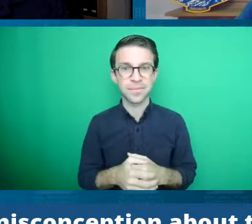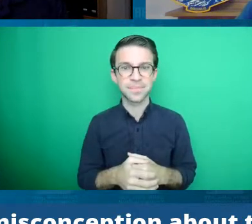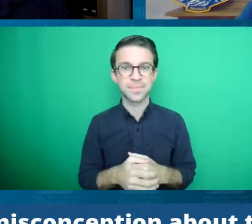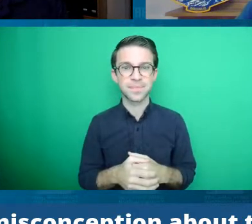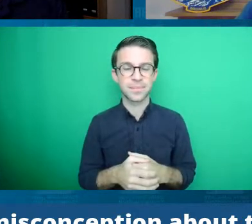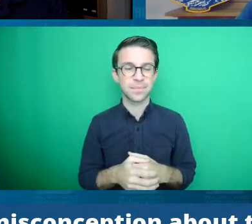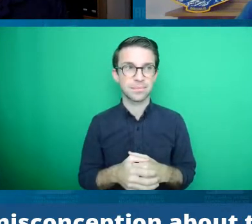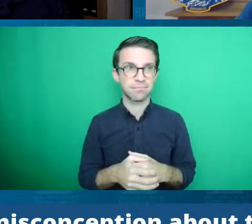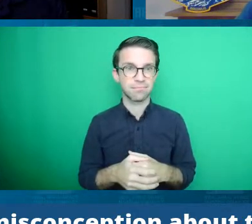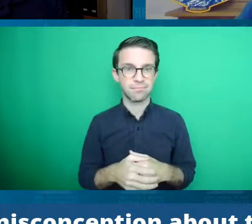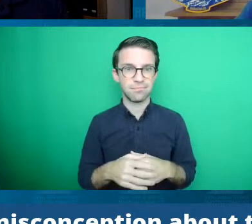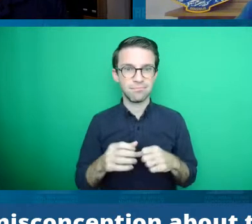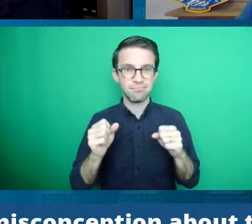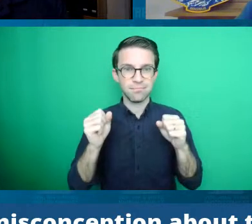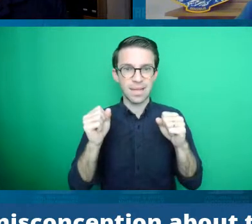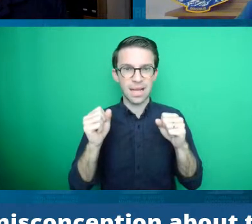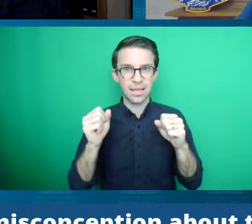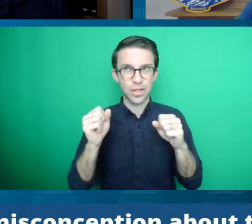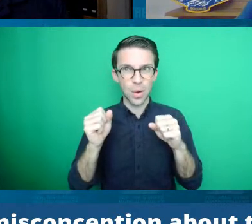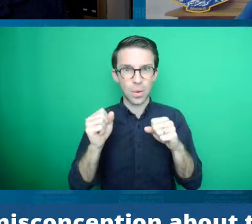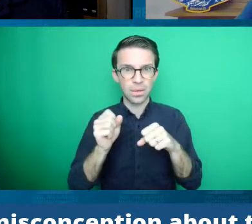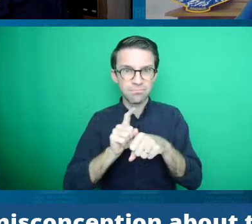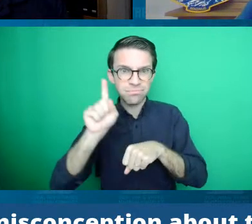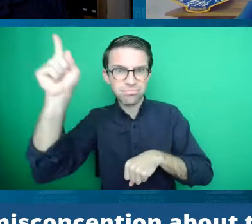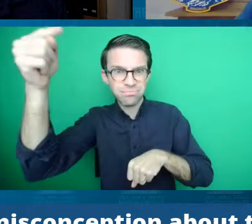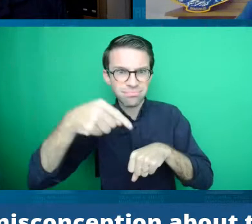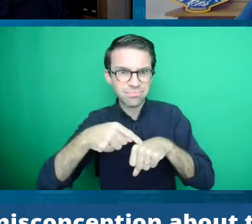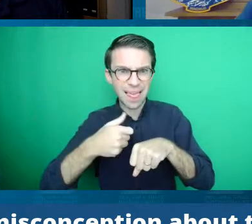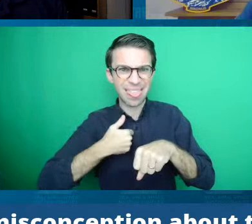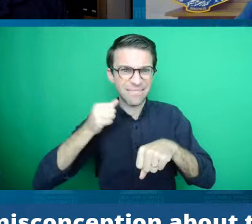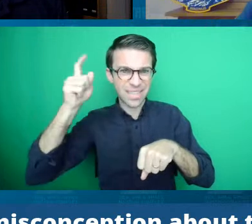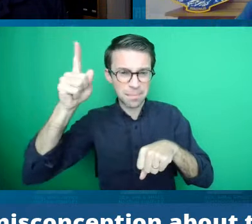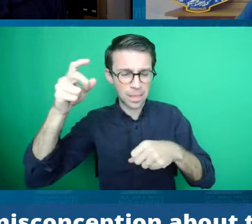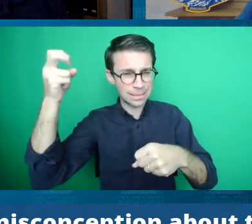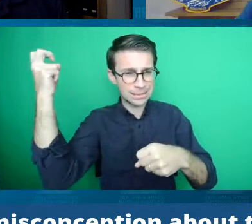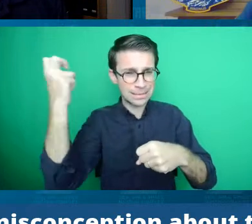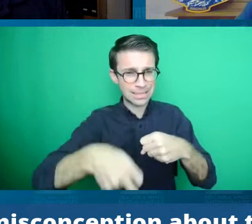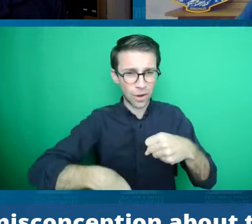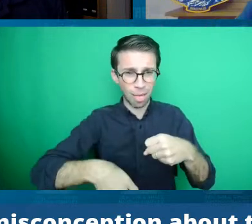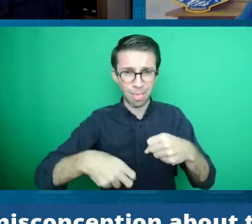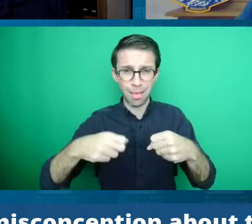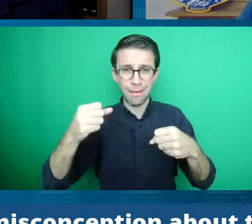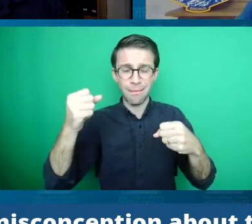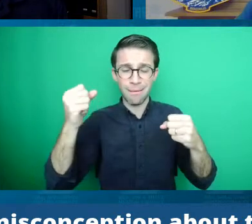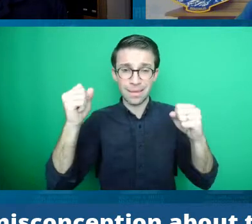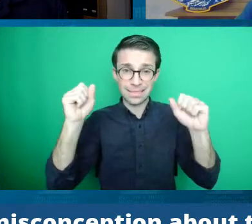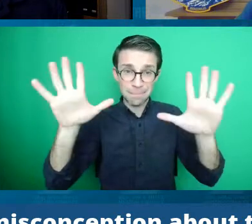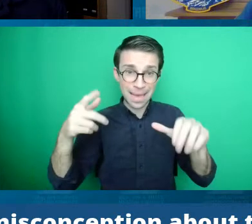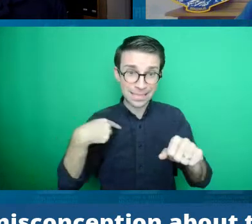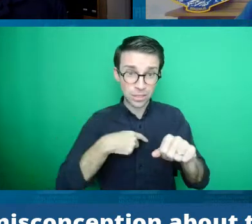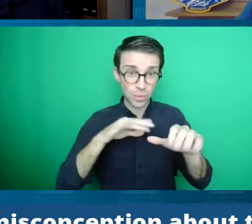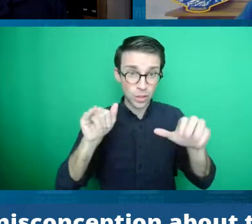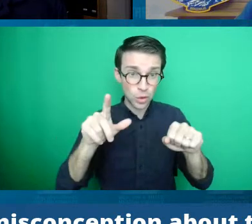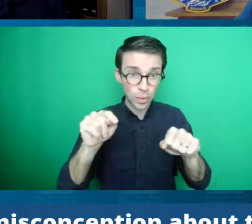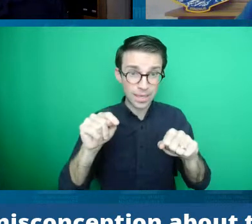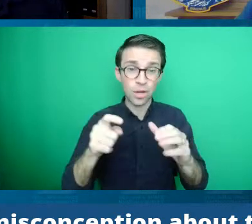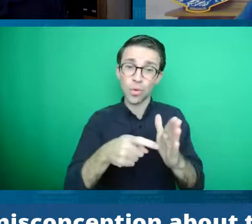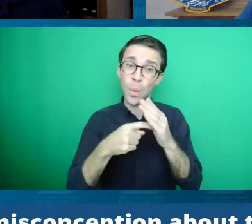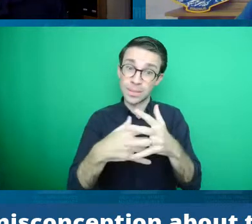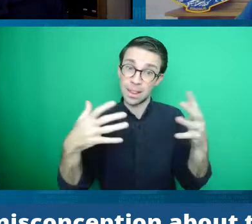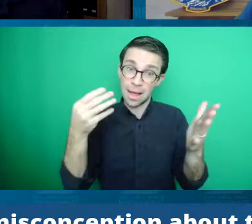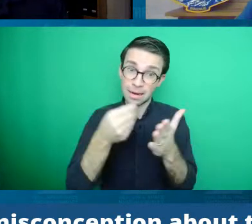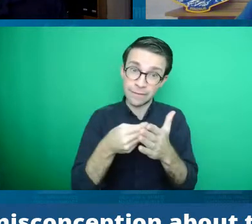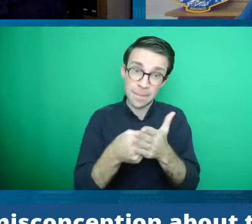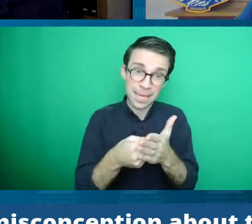it's amazingly difficult. It's amazing that we do it. It takes an incredible amount of resources to do it